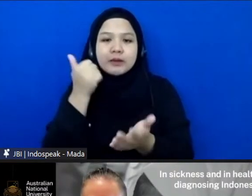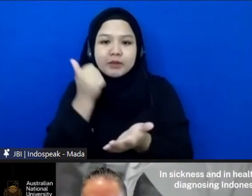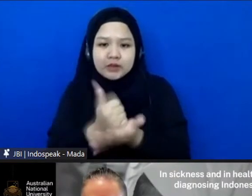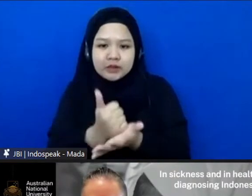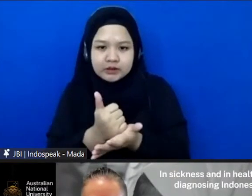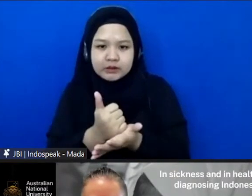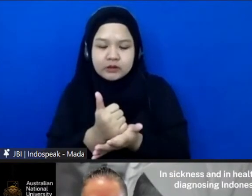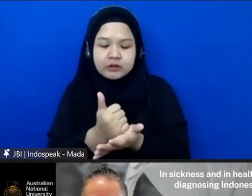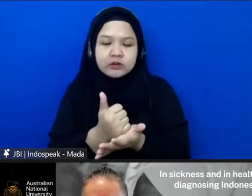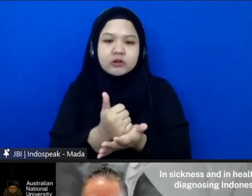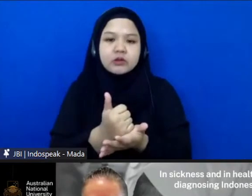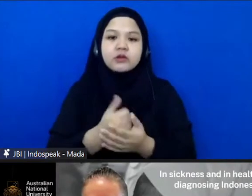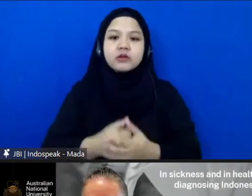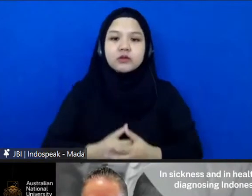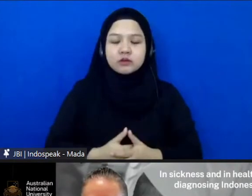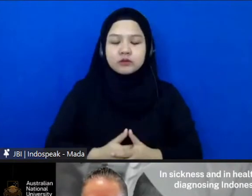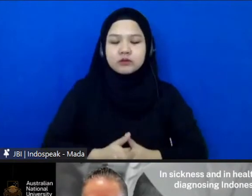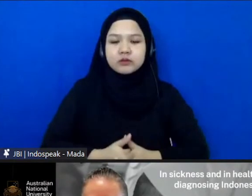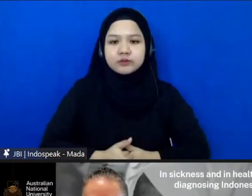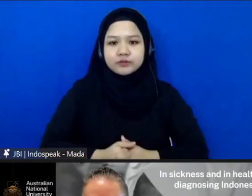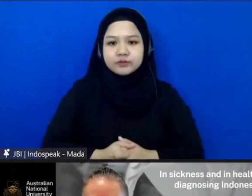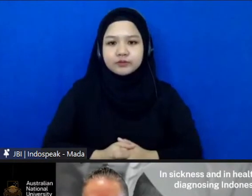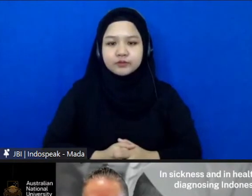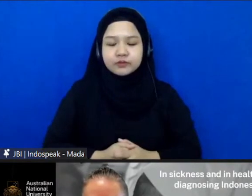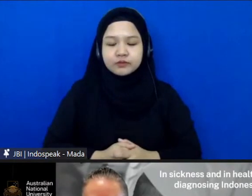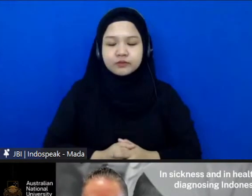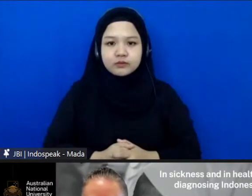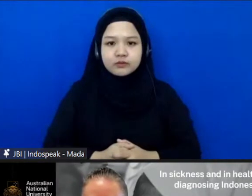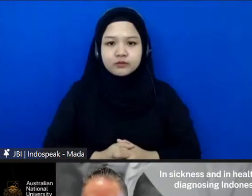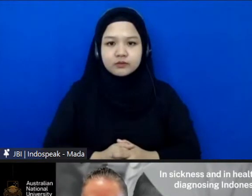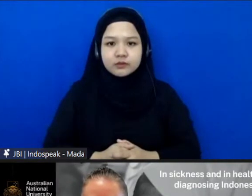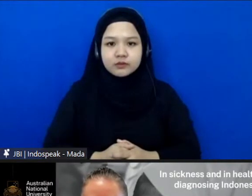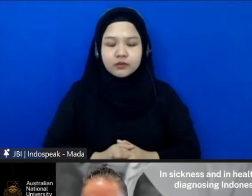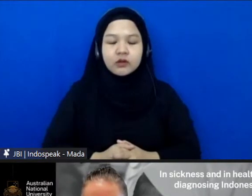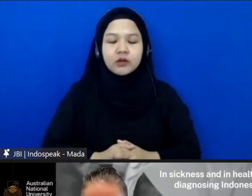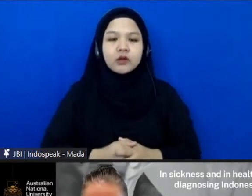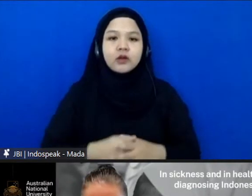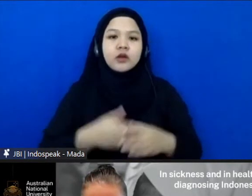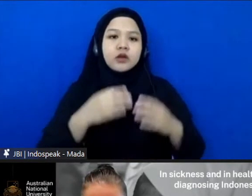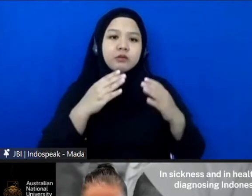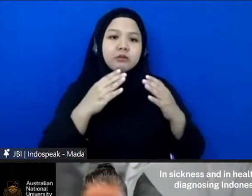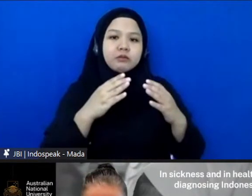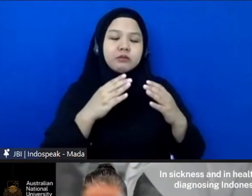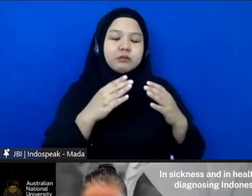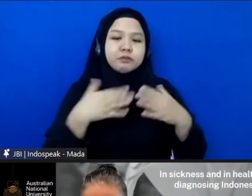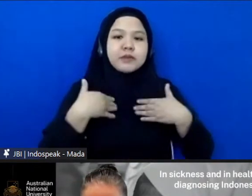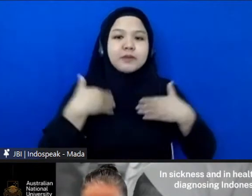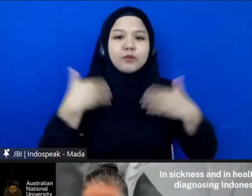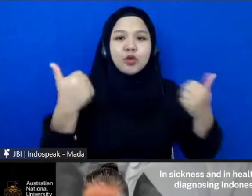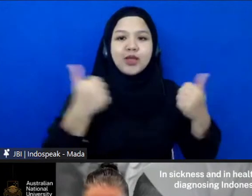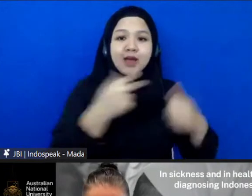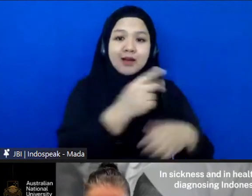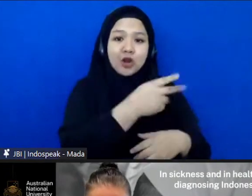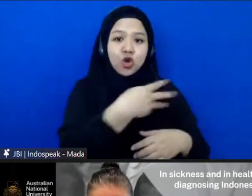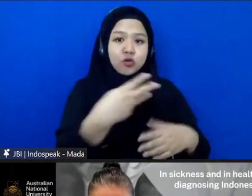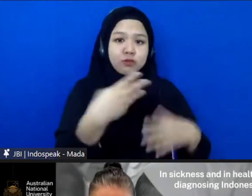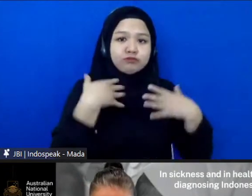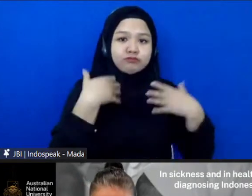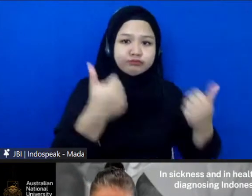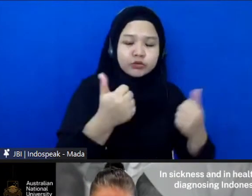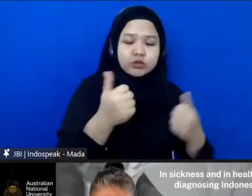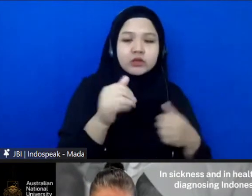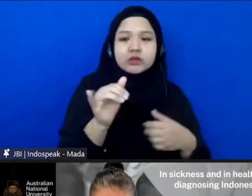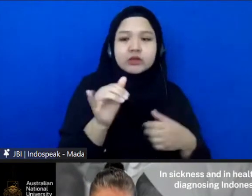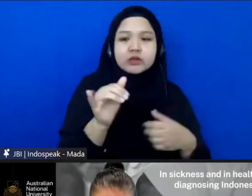from the health pandemic will need to include consideration of economic recovery. Indonesia has been hit hard by